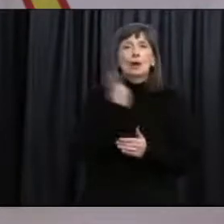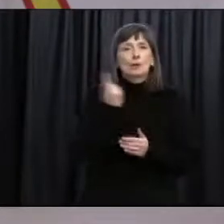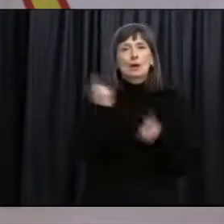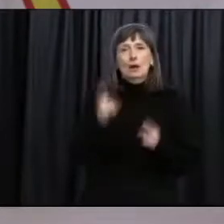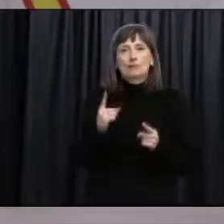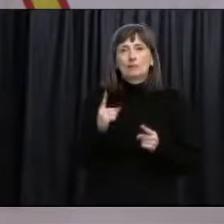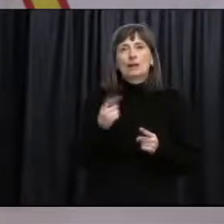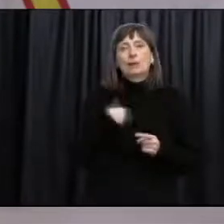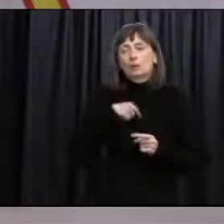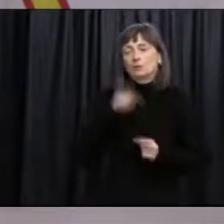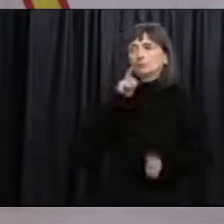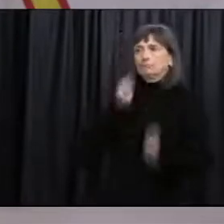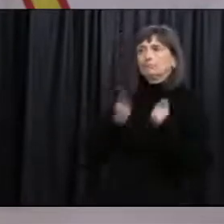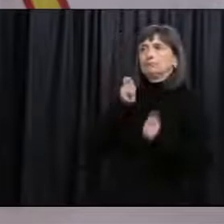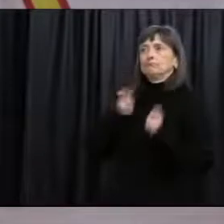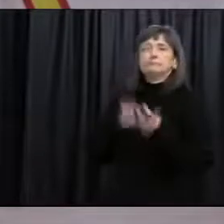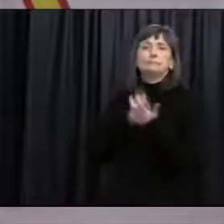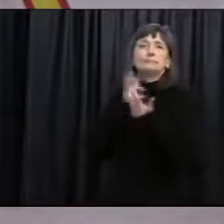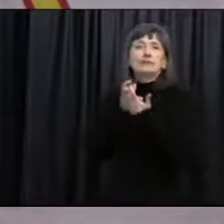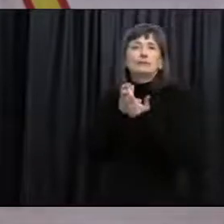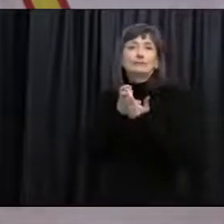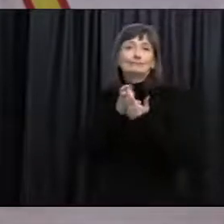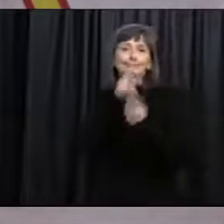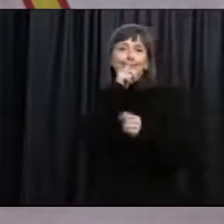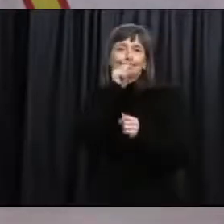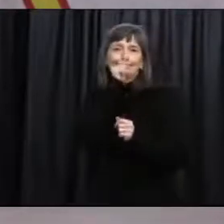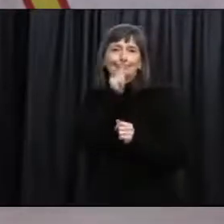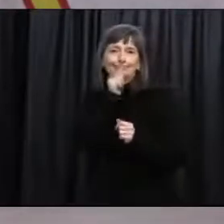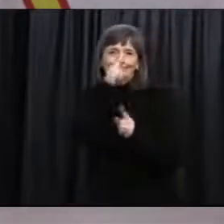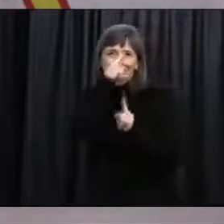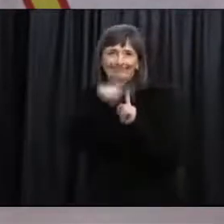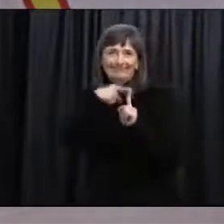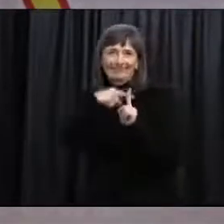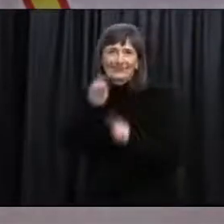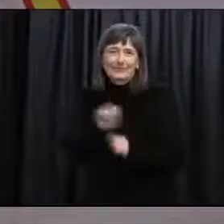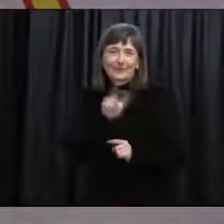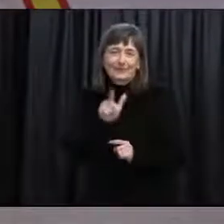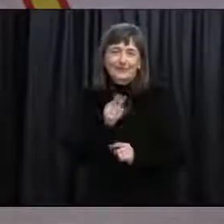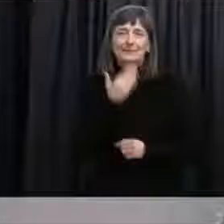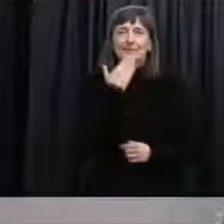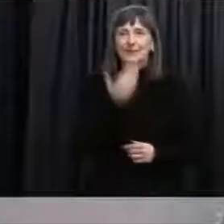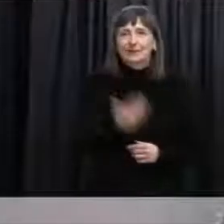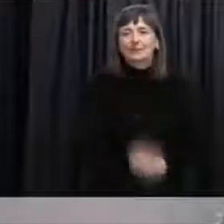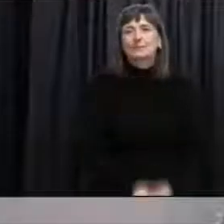adapt in response. So hold fast, Newfoundland and Labrador. Thank you.